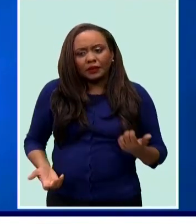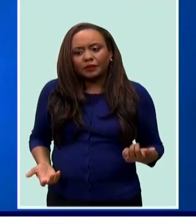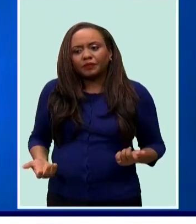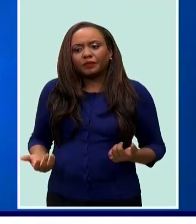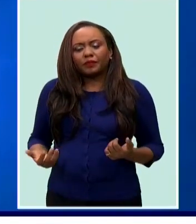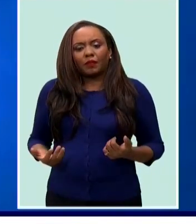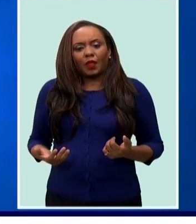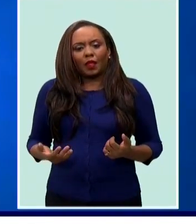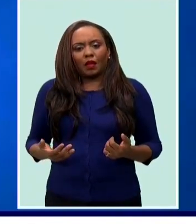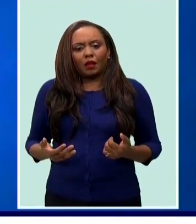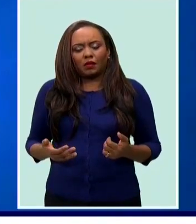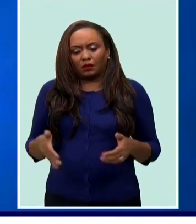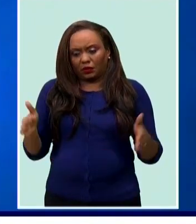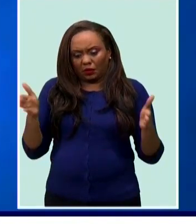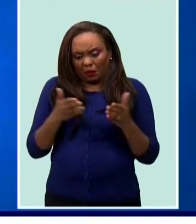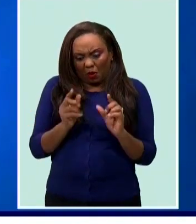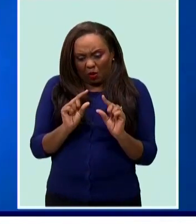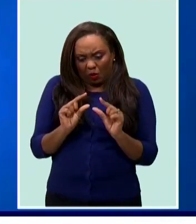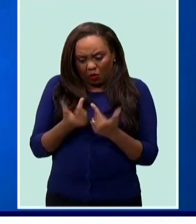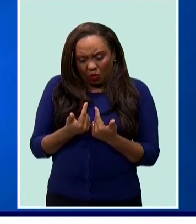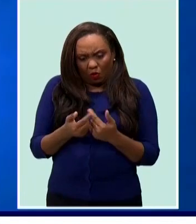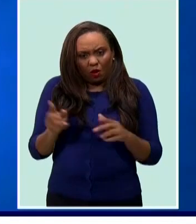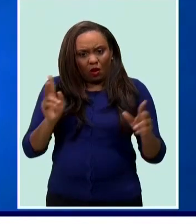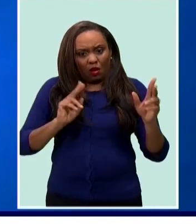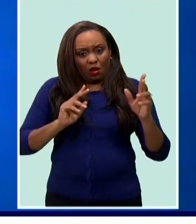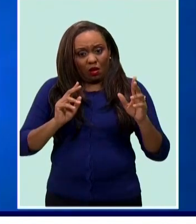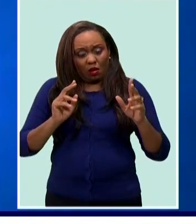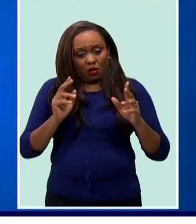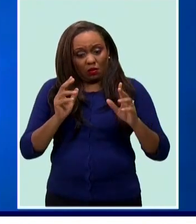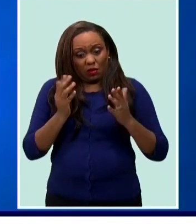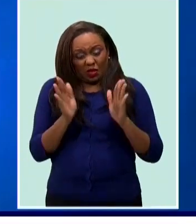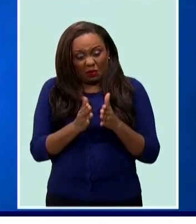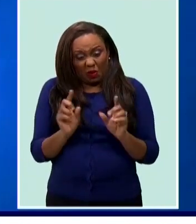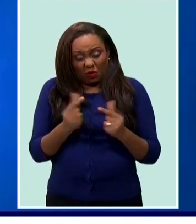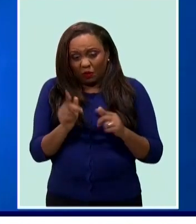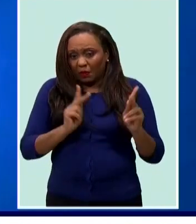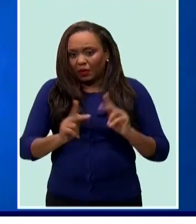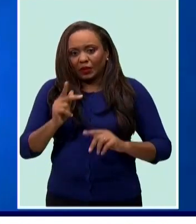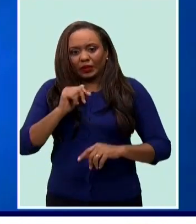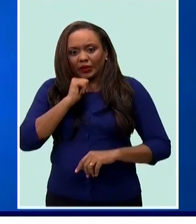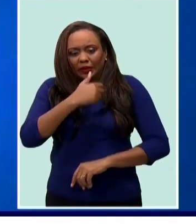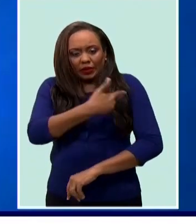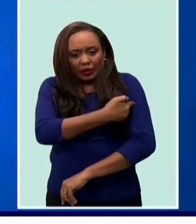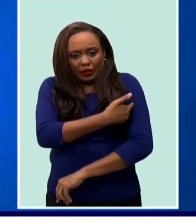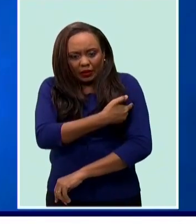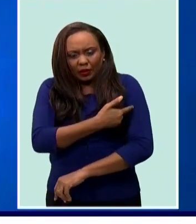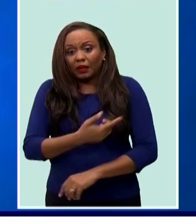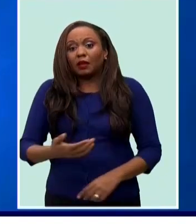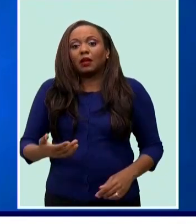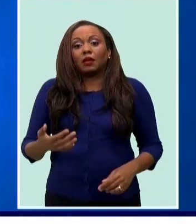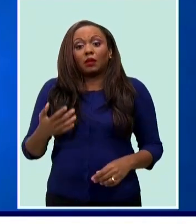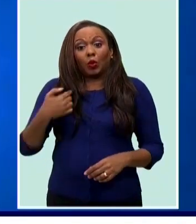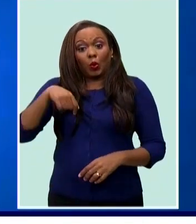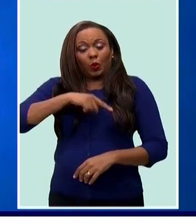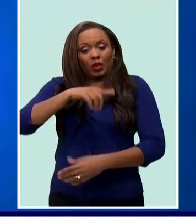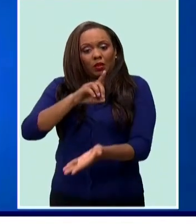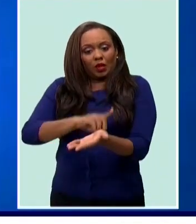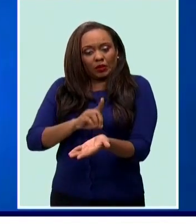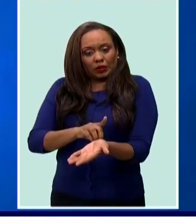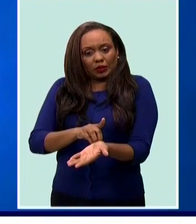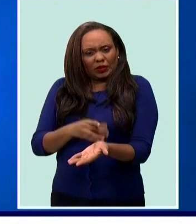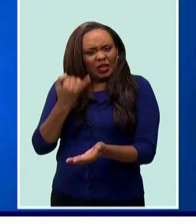persons. We in public health use the term herd immunity because we say that if we vaccinate 95% of the population,